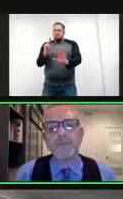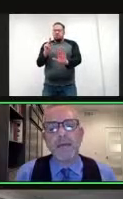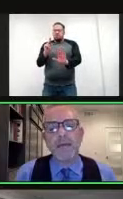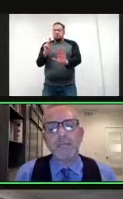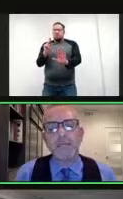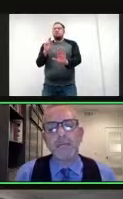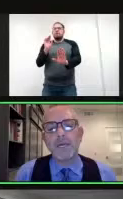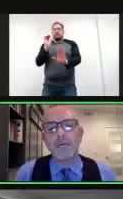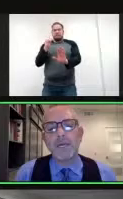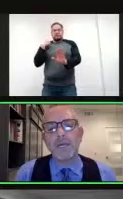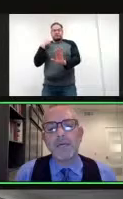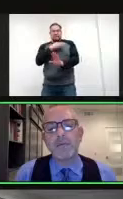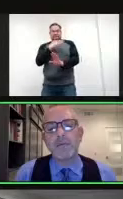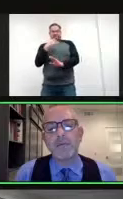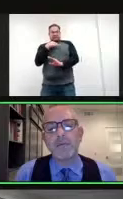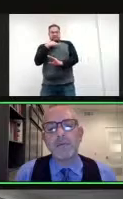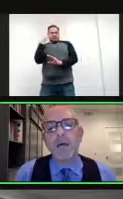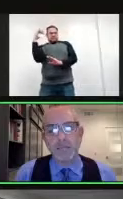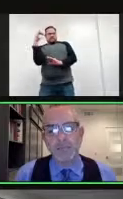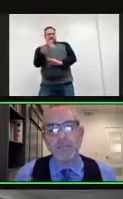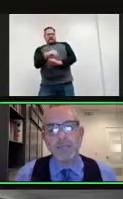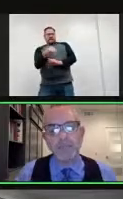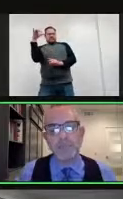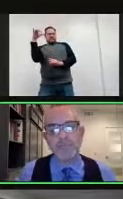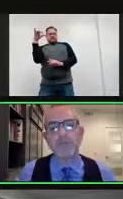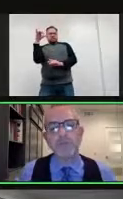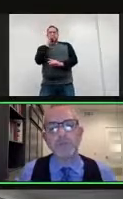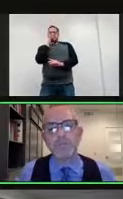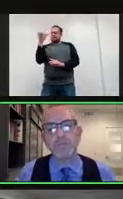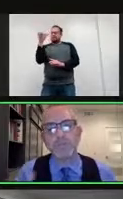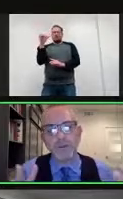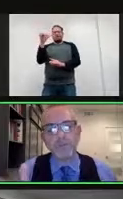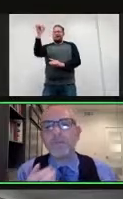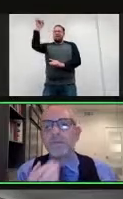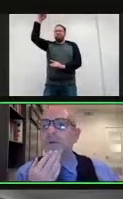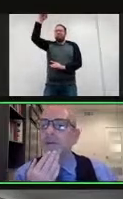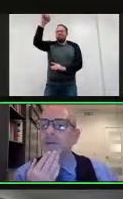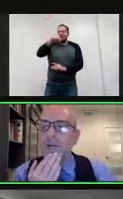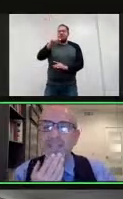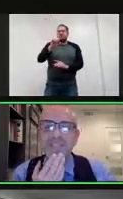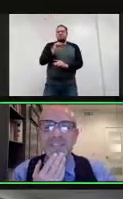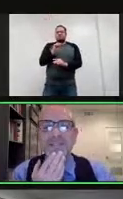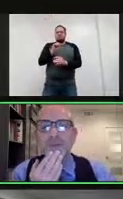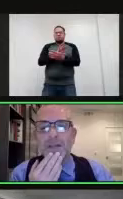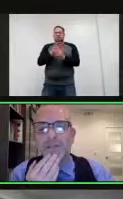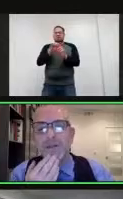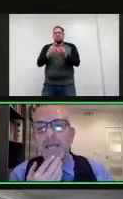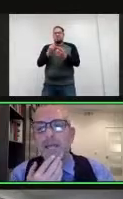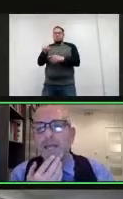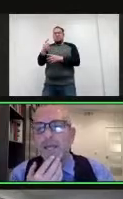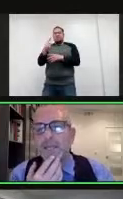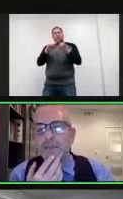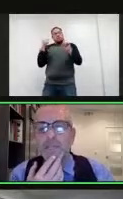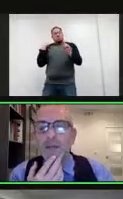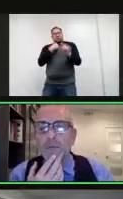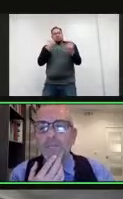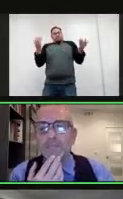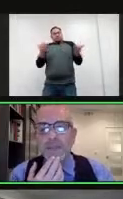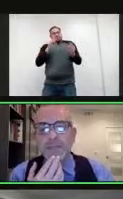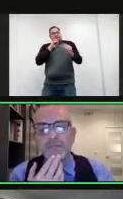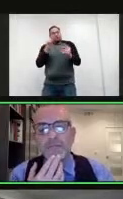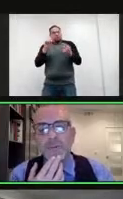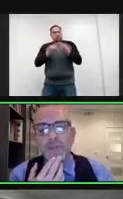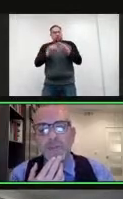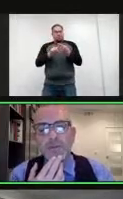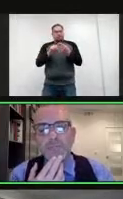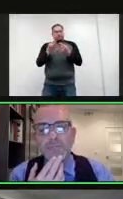Staff feel that, not limited to this particular school district, but because we're here talking to Salem-Keizer, there's a lot more